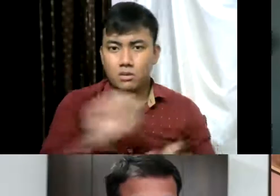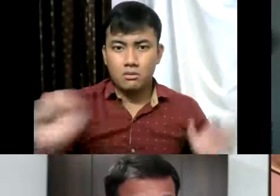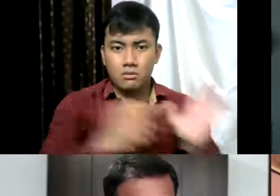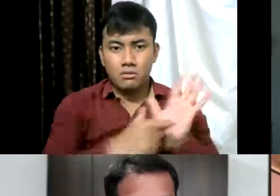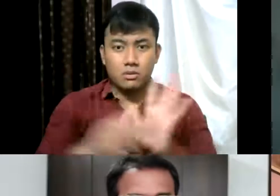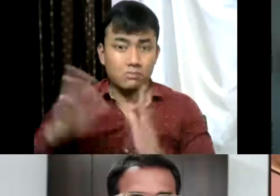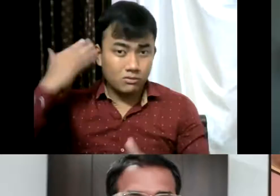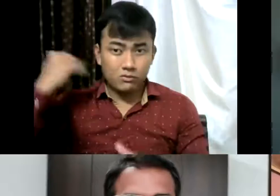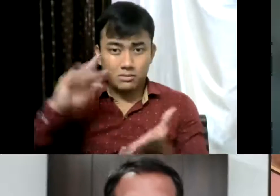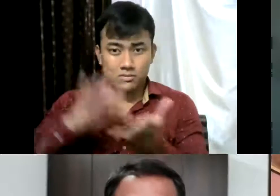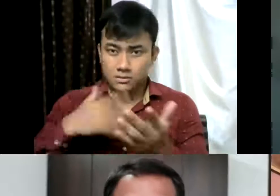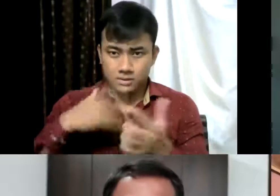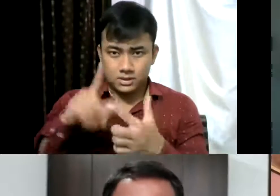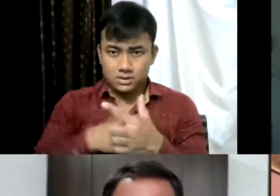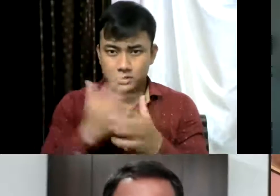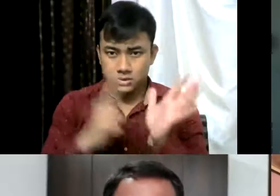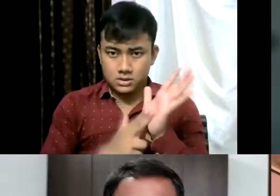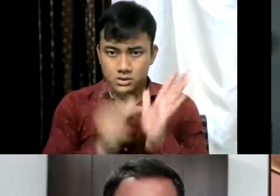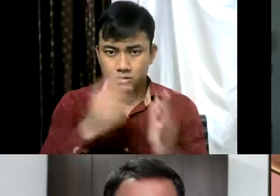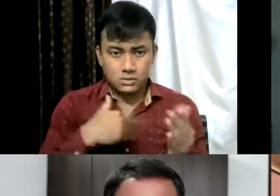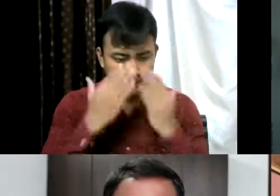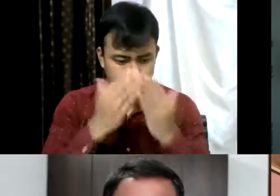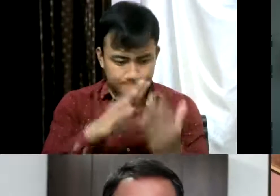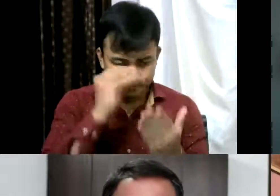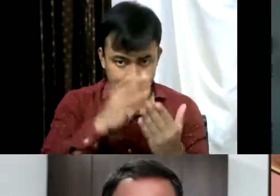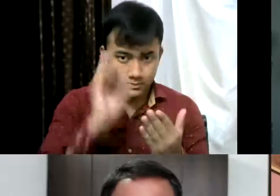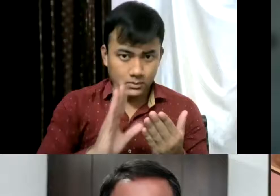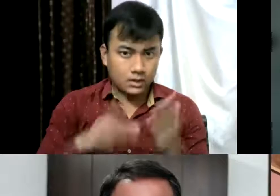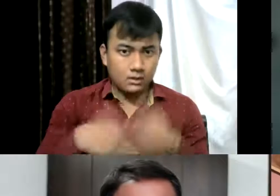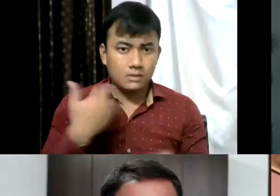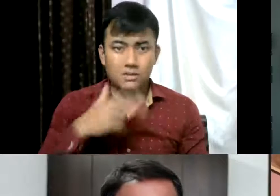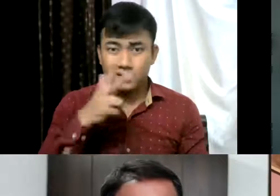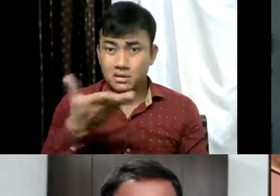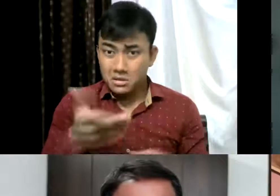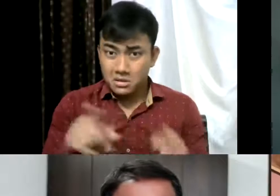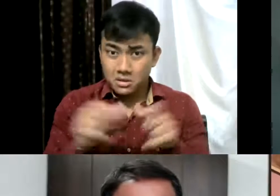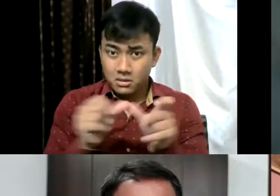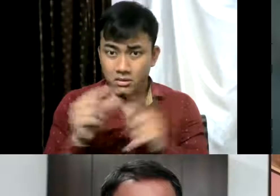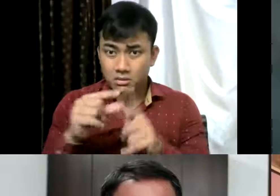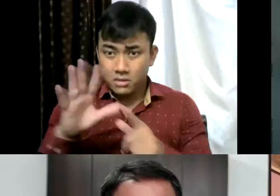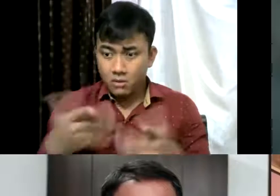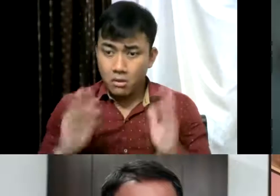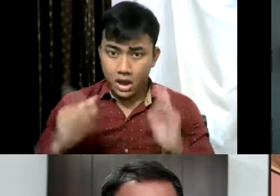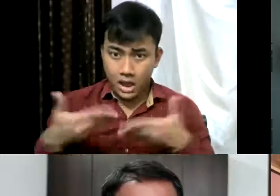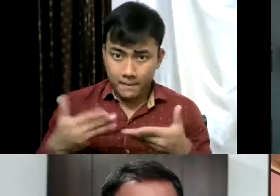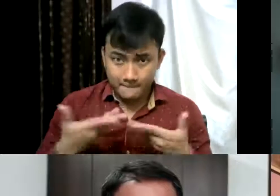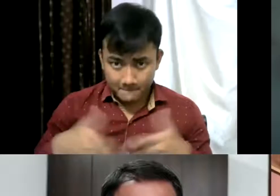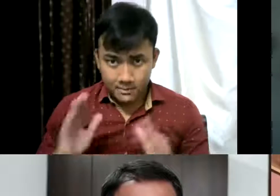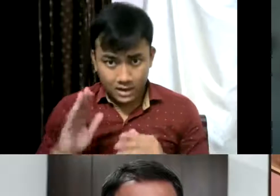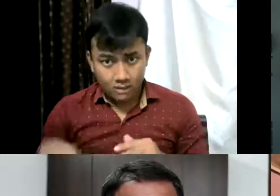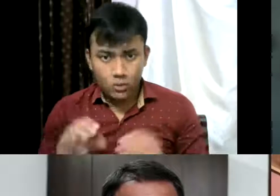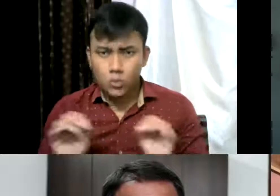JNU, I asked, queer women asked me, like, you know, we don't have apps like this. All these gay men have access to this technology because they